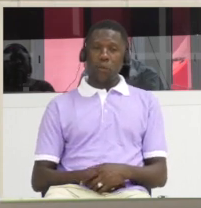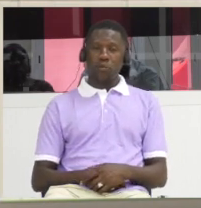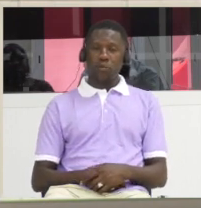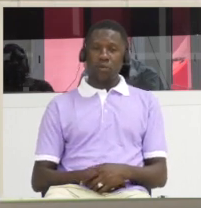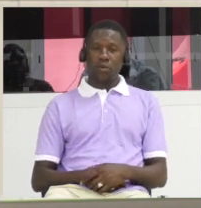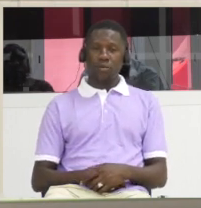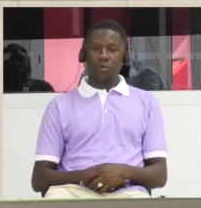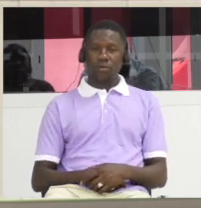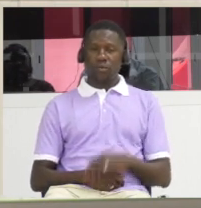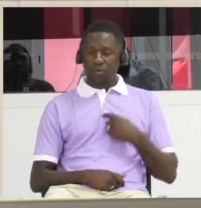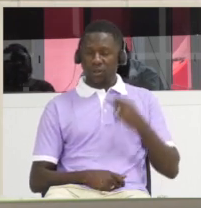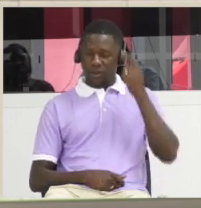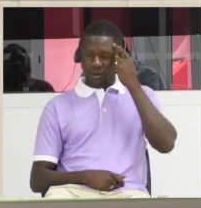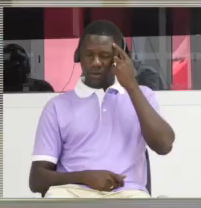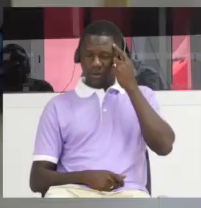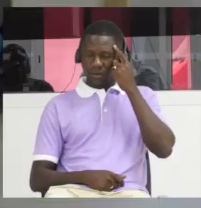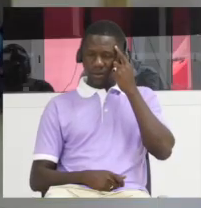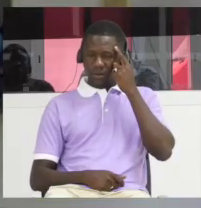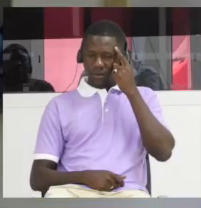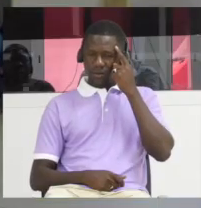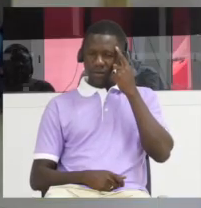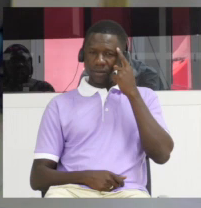I was expecting that at least